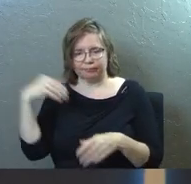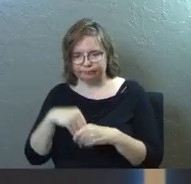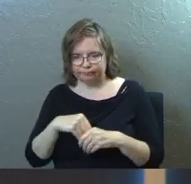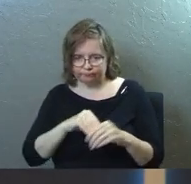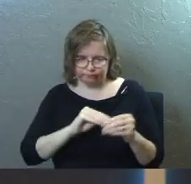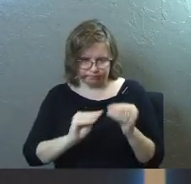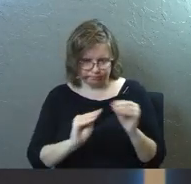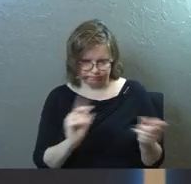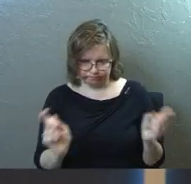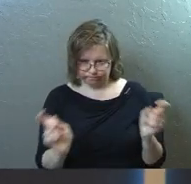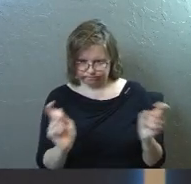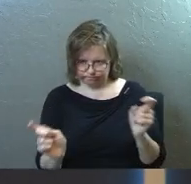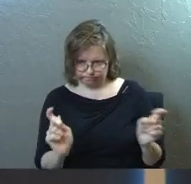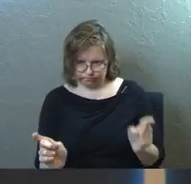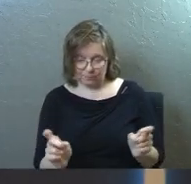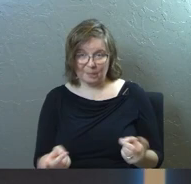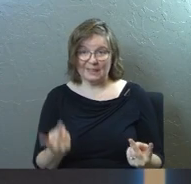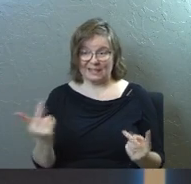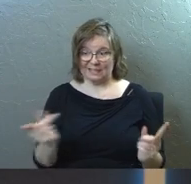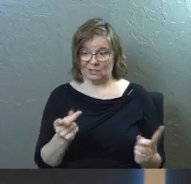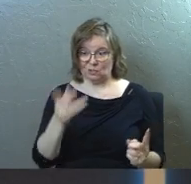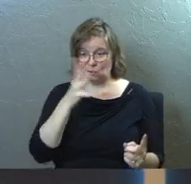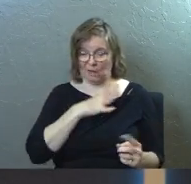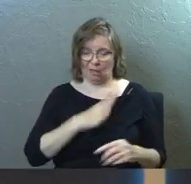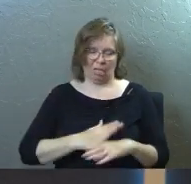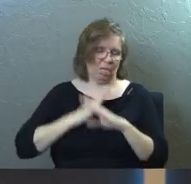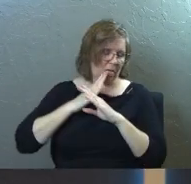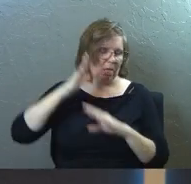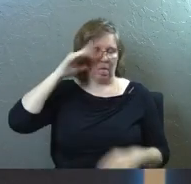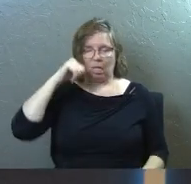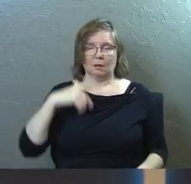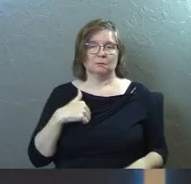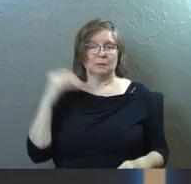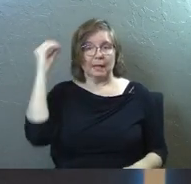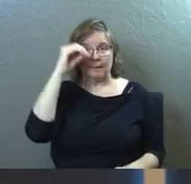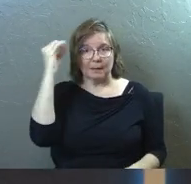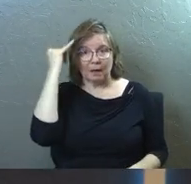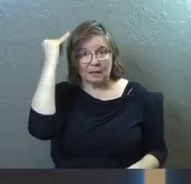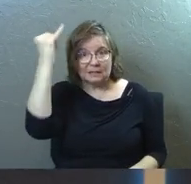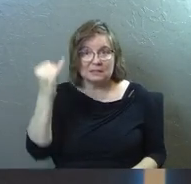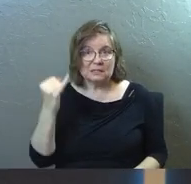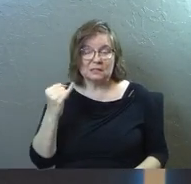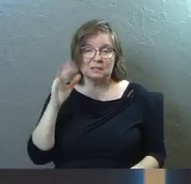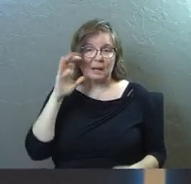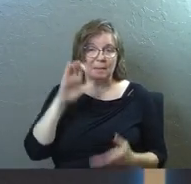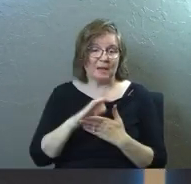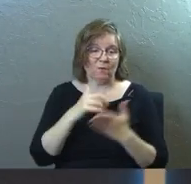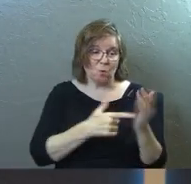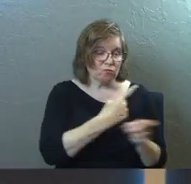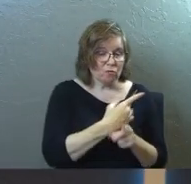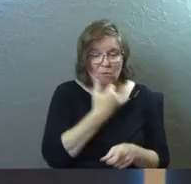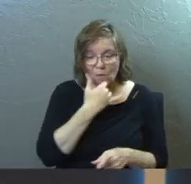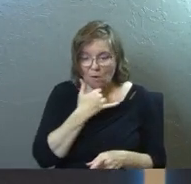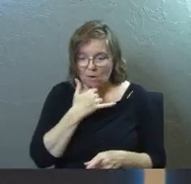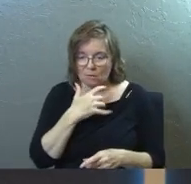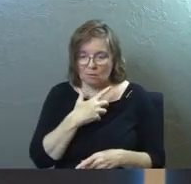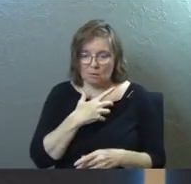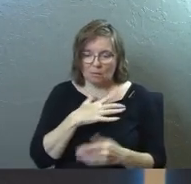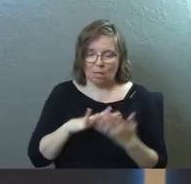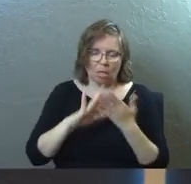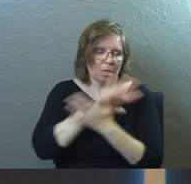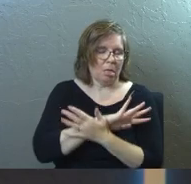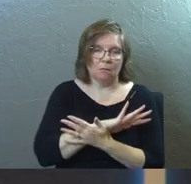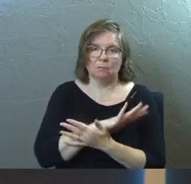Because these two guys got in the way. Amen. They let their opinions, their ideas, their beliefs on what was right